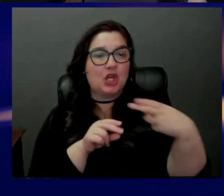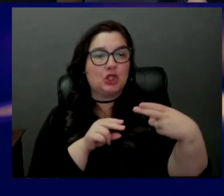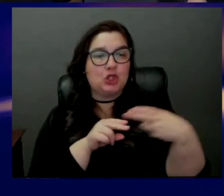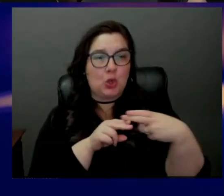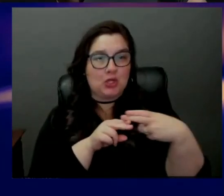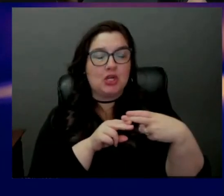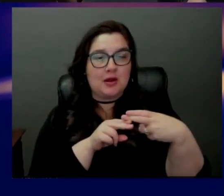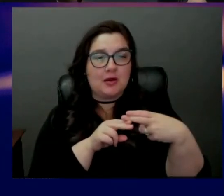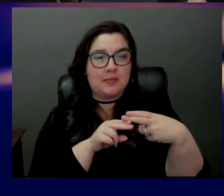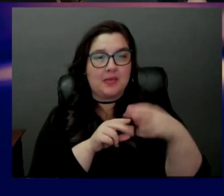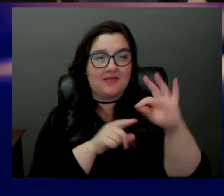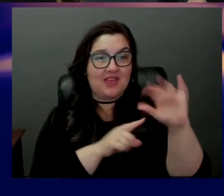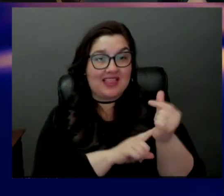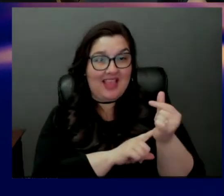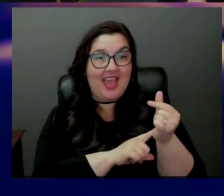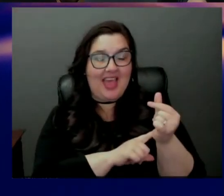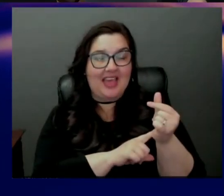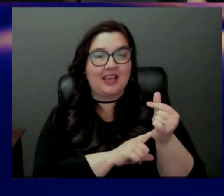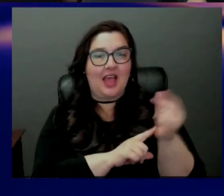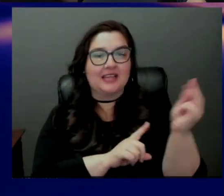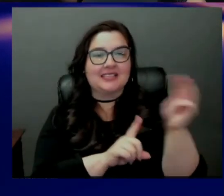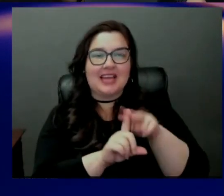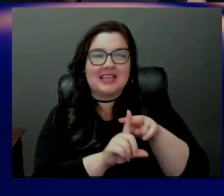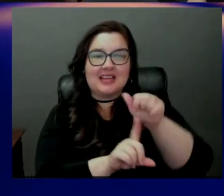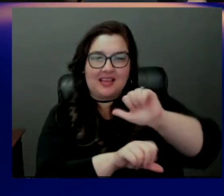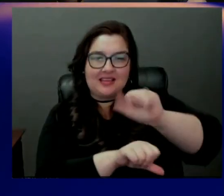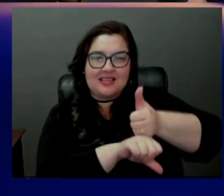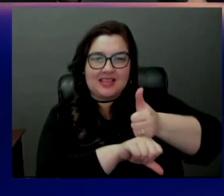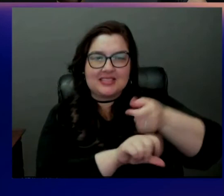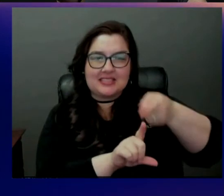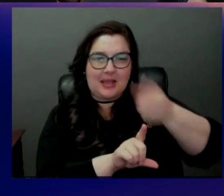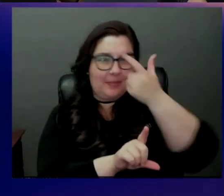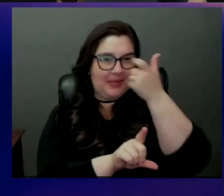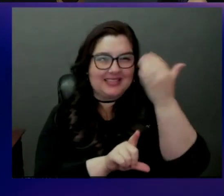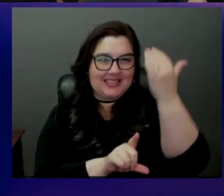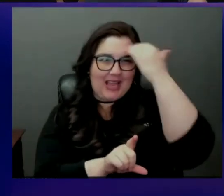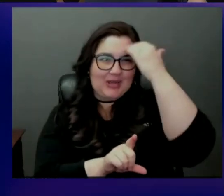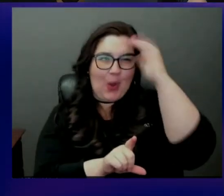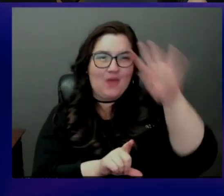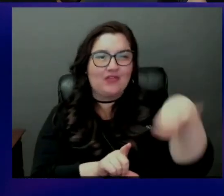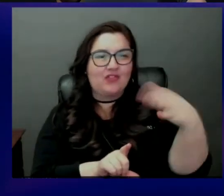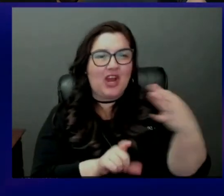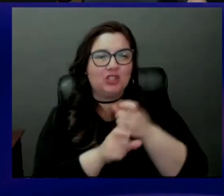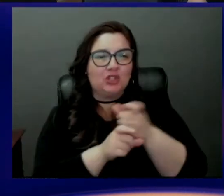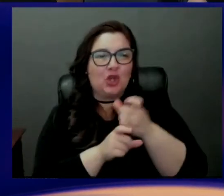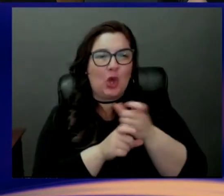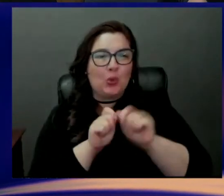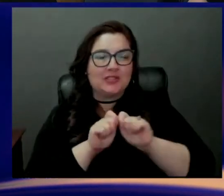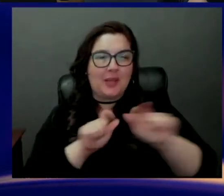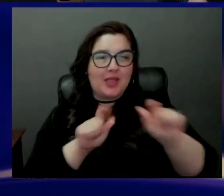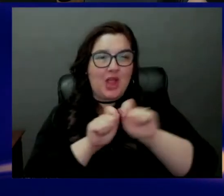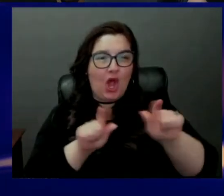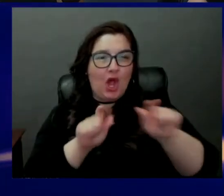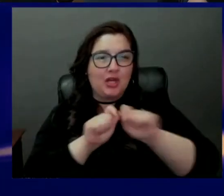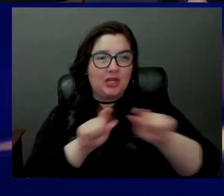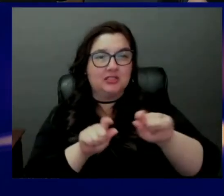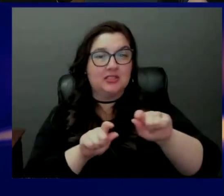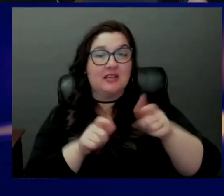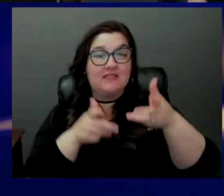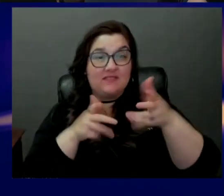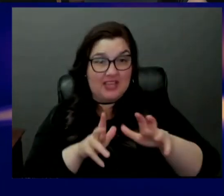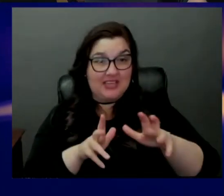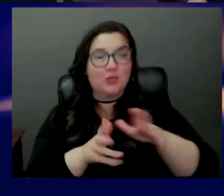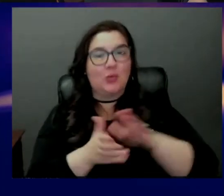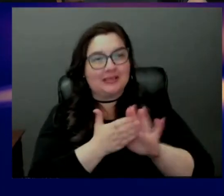So I designated this because I know that I'm launching these French jokes. After its launch, I'm going to want to clean up that feature flag and clean